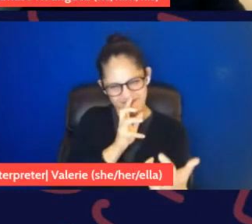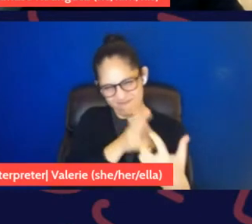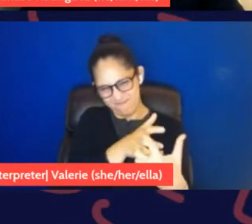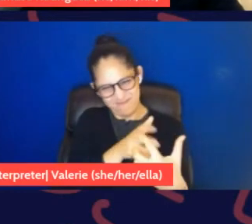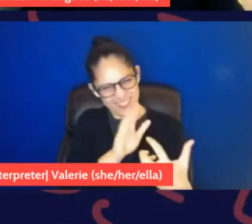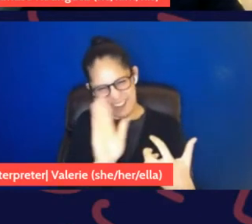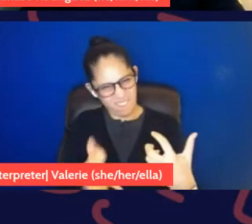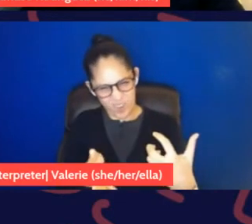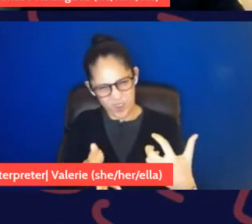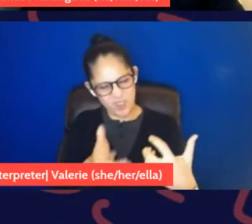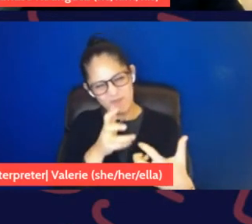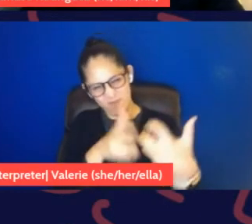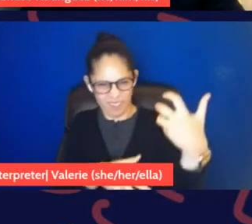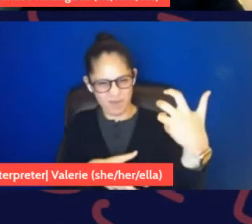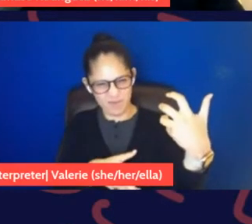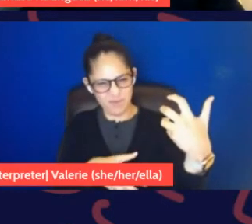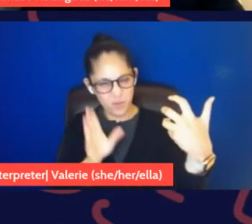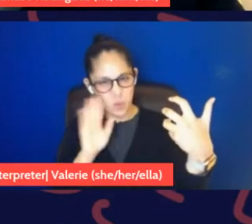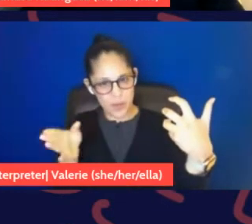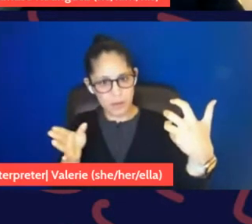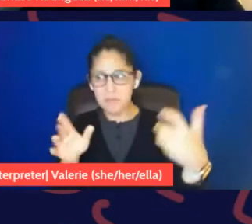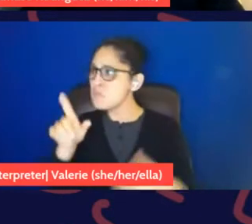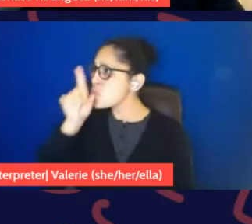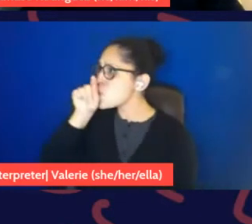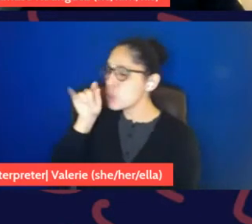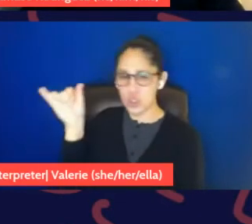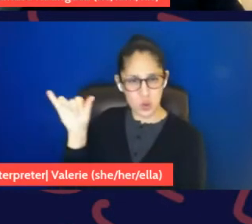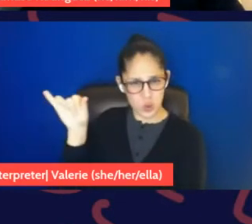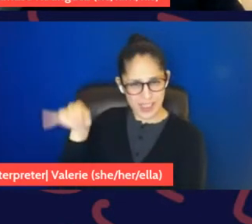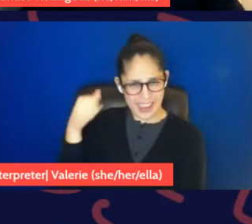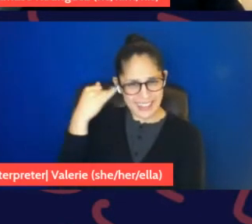And you know, even birds, when they go